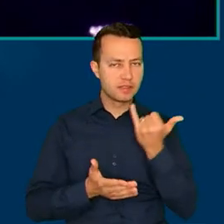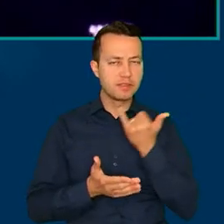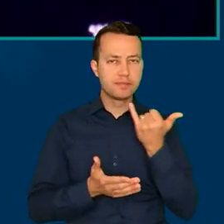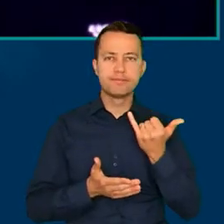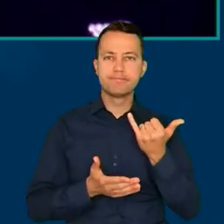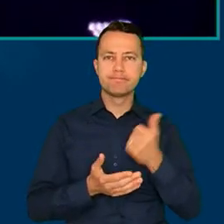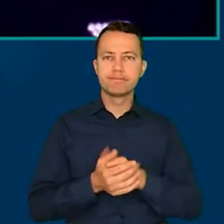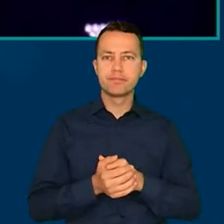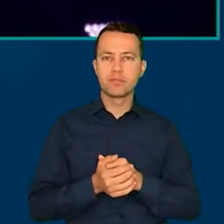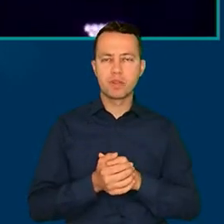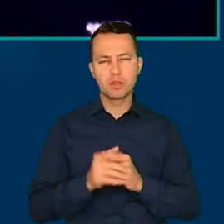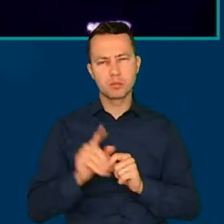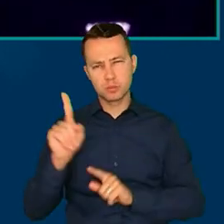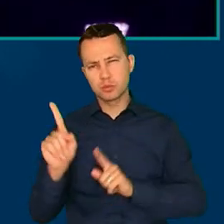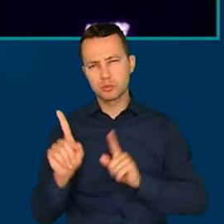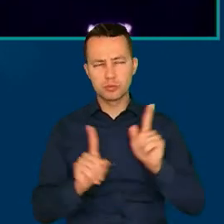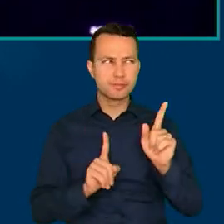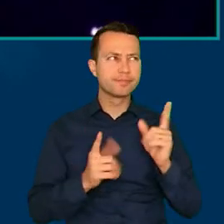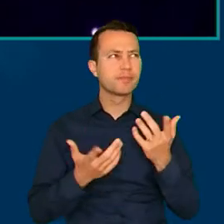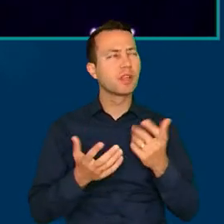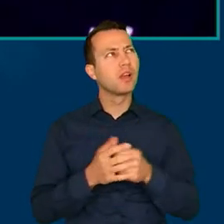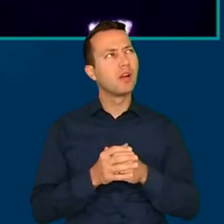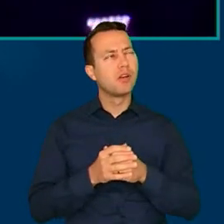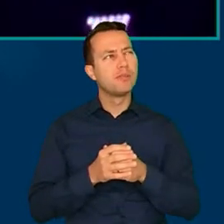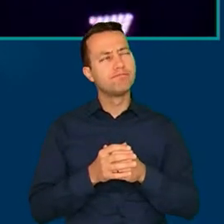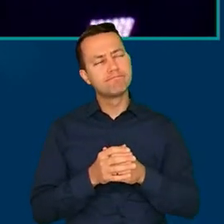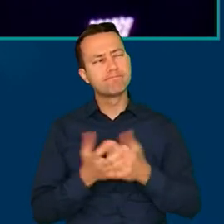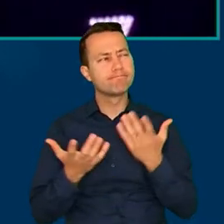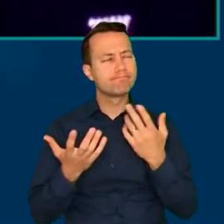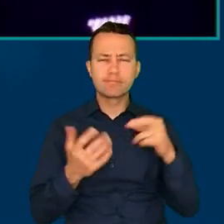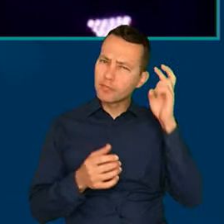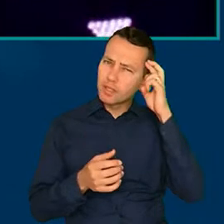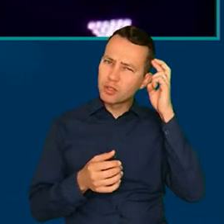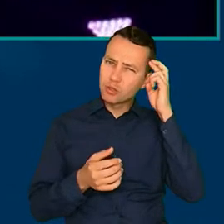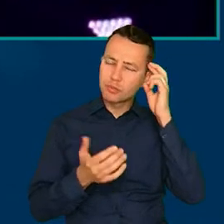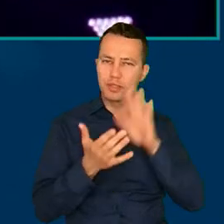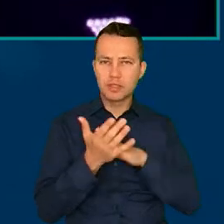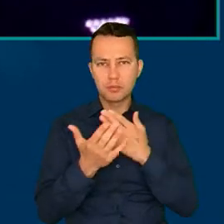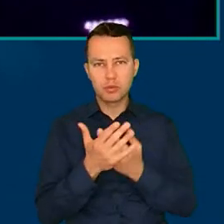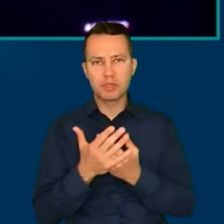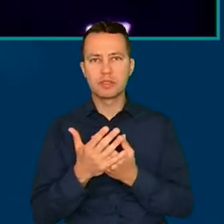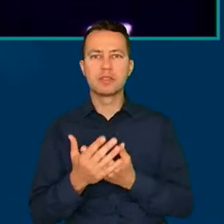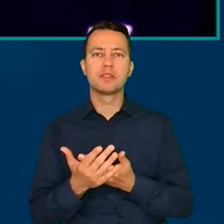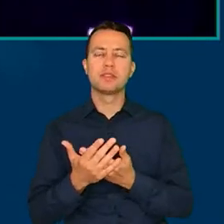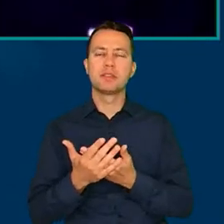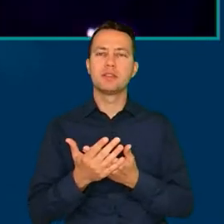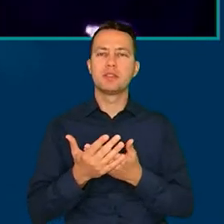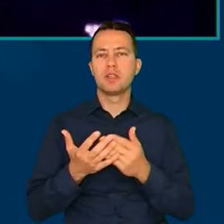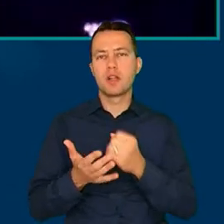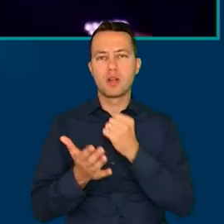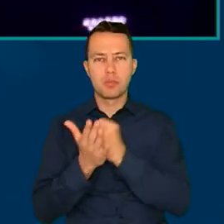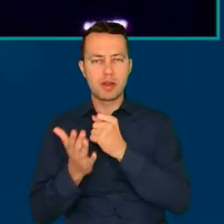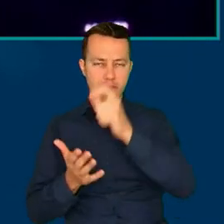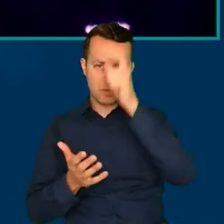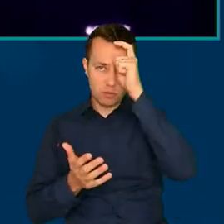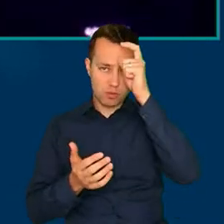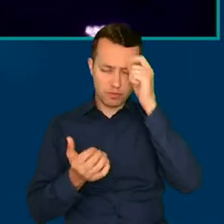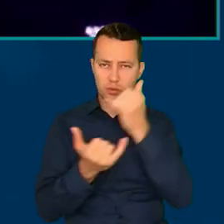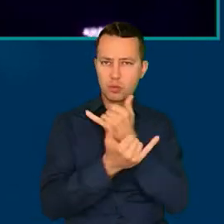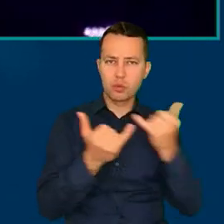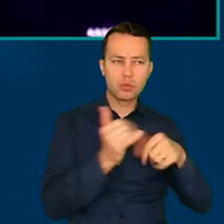is often a misunderstanding because frequently the notion of CSR is